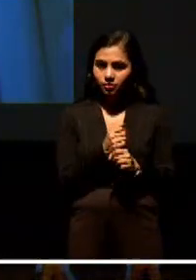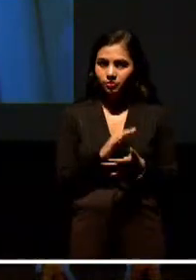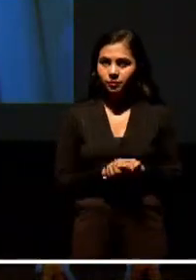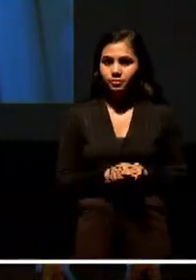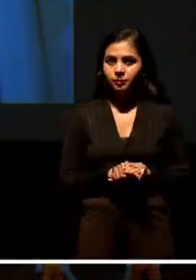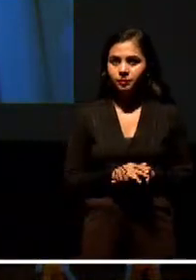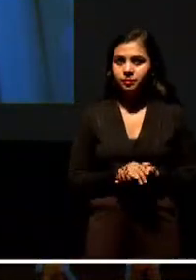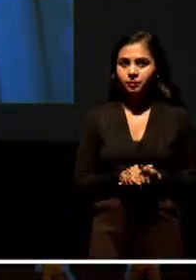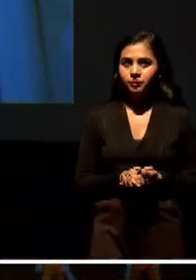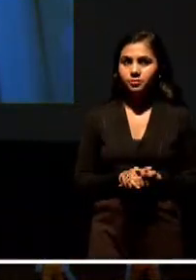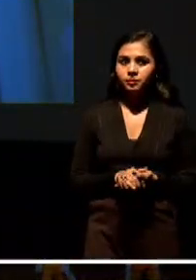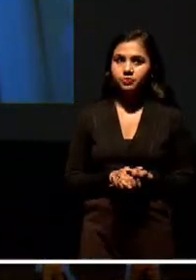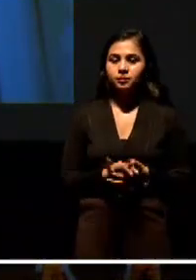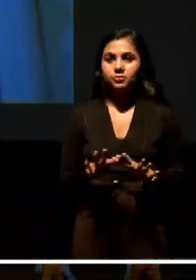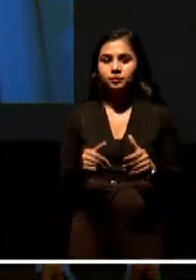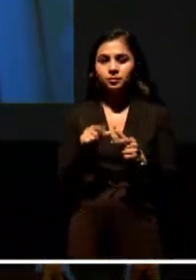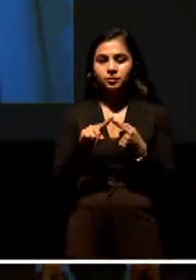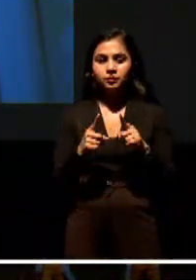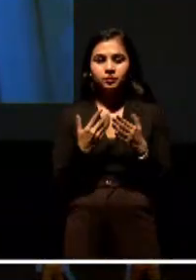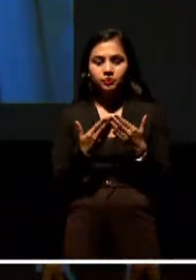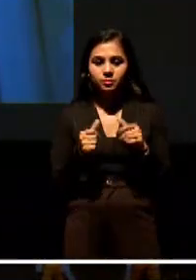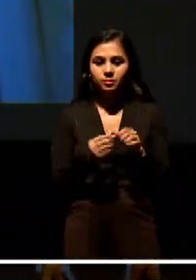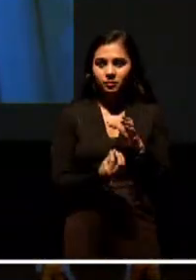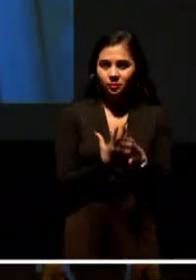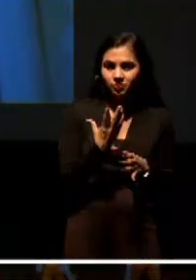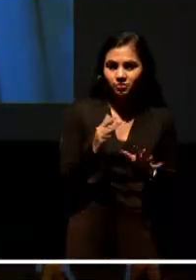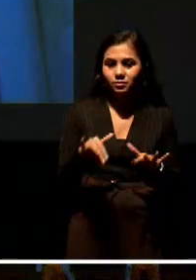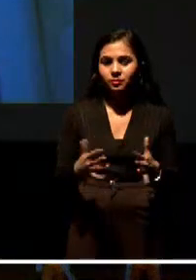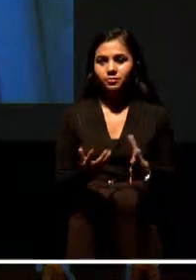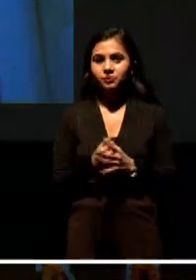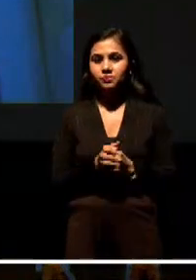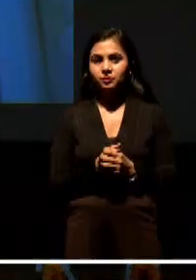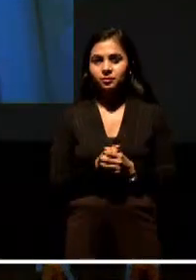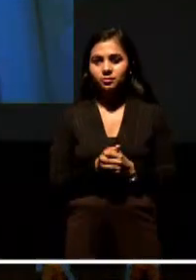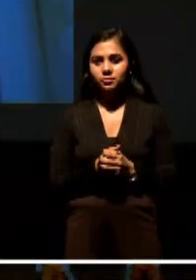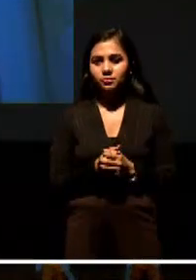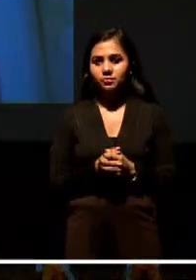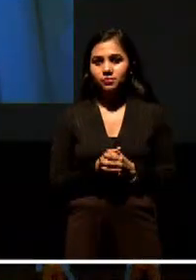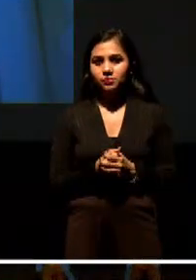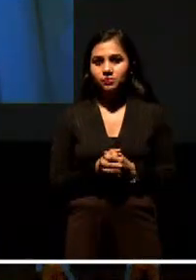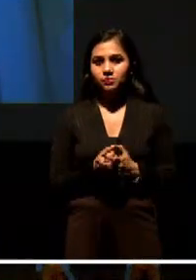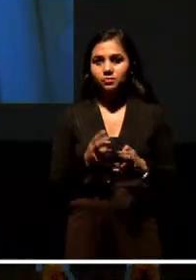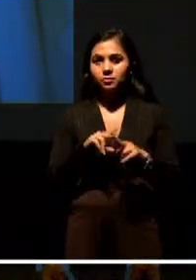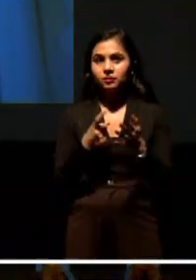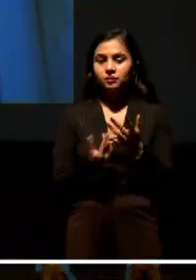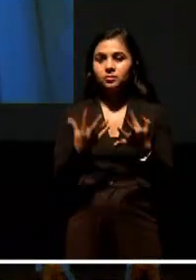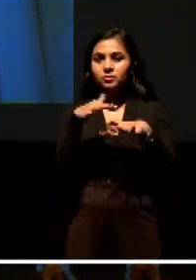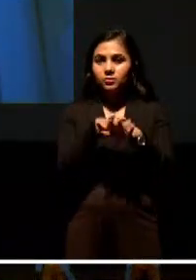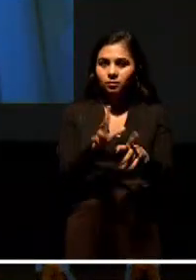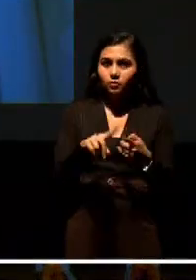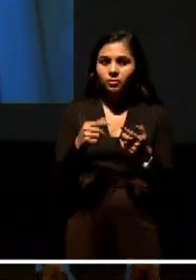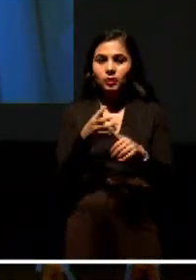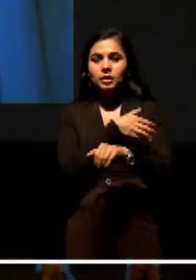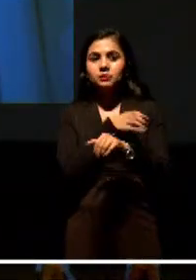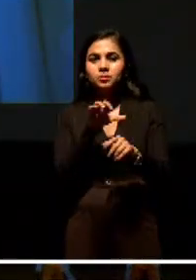or if you see any educational institutions, and those specific technologies which are for inclusion and empowerment.